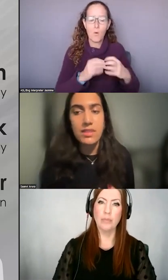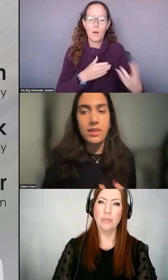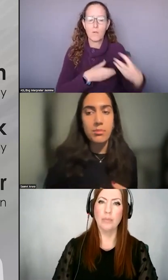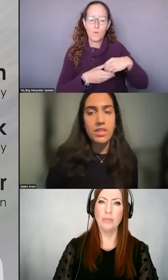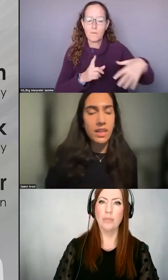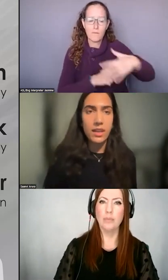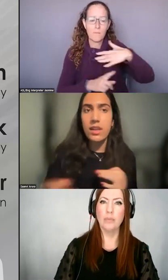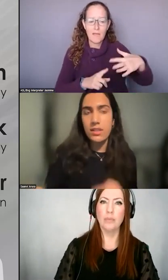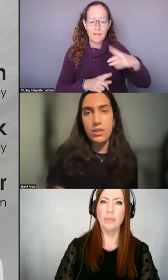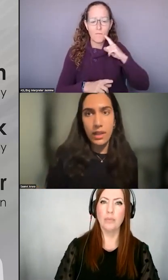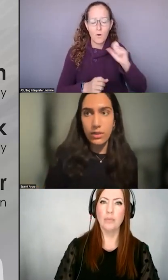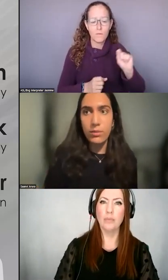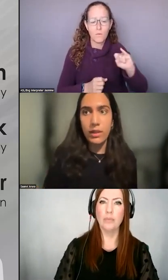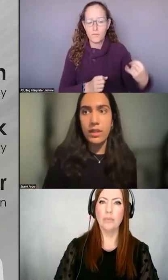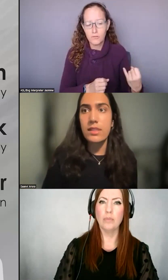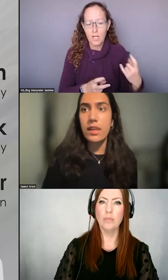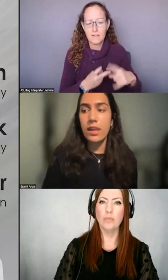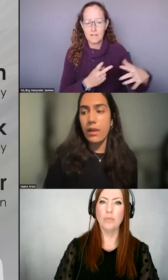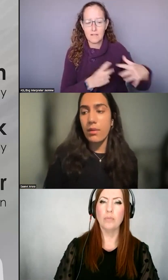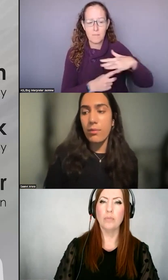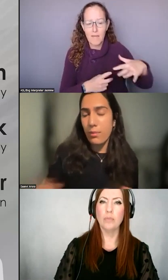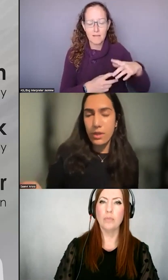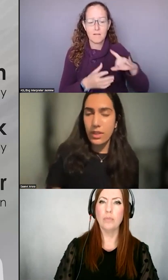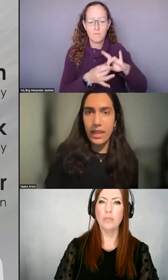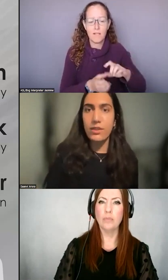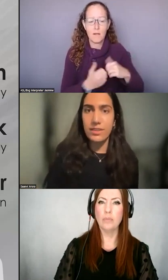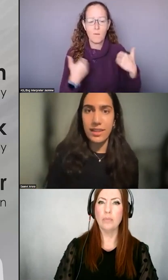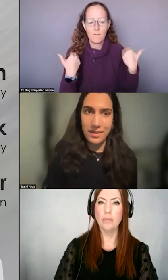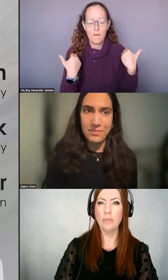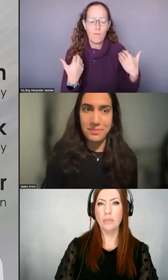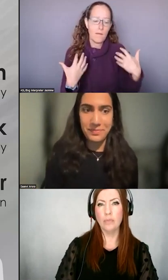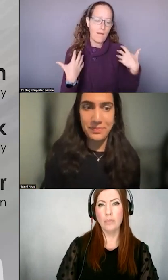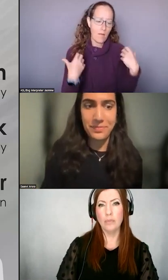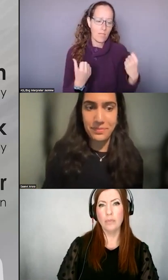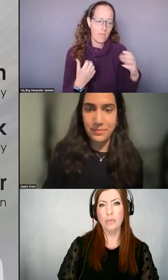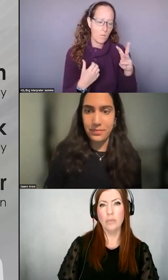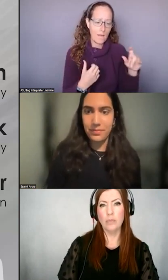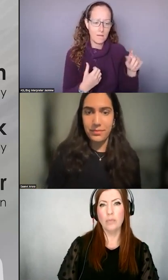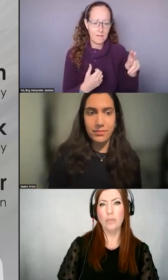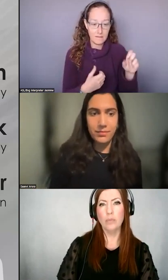spaces, specifically pertaining to youth health and wellness? And what do you think that looks like?